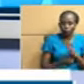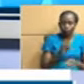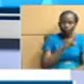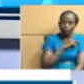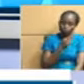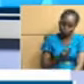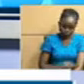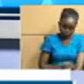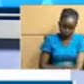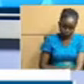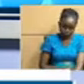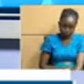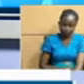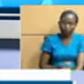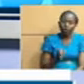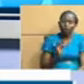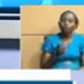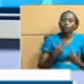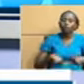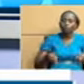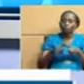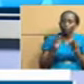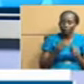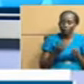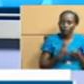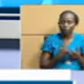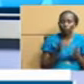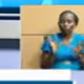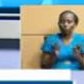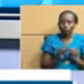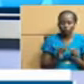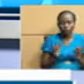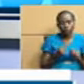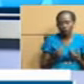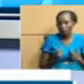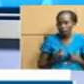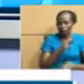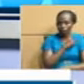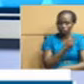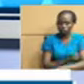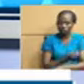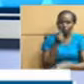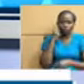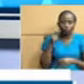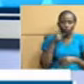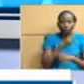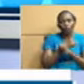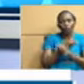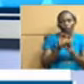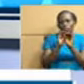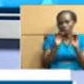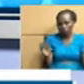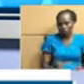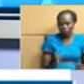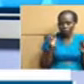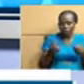resources, for us to come to the conclusion that there is no resources for social protection anymore, there has to be